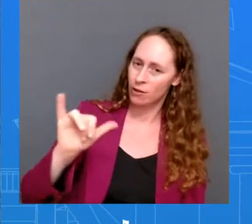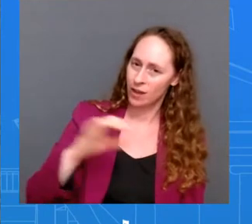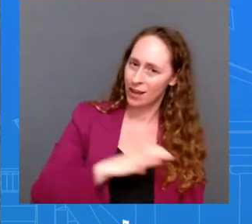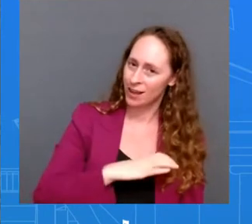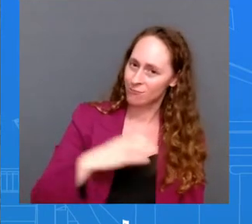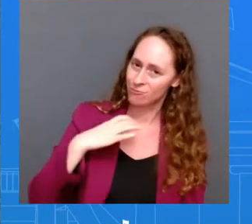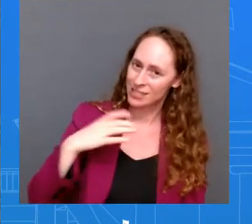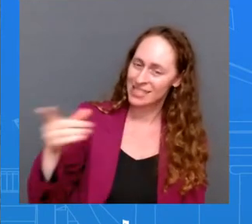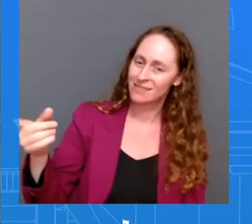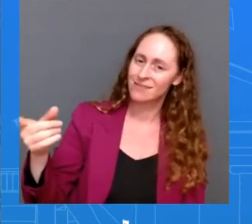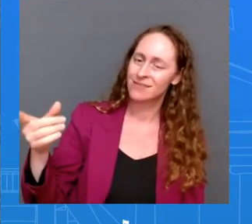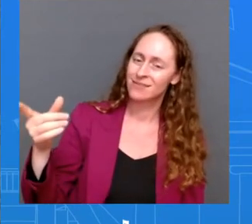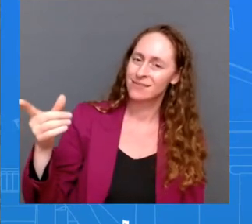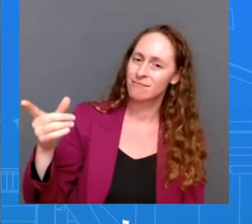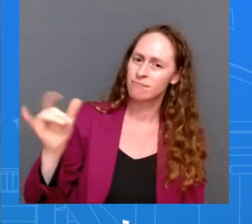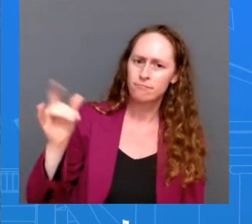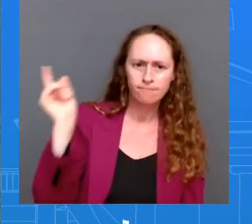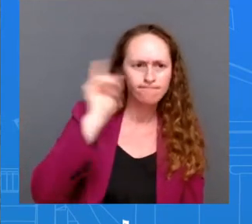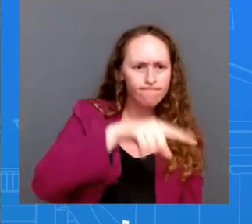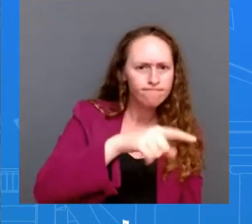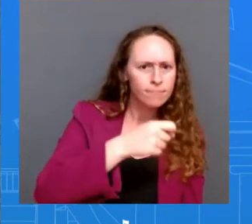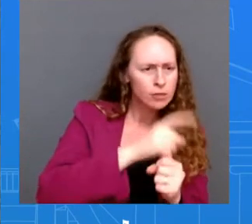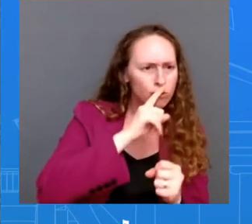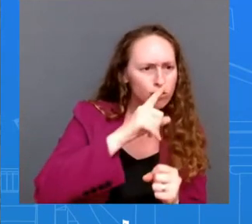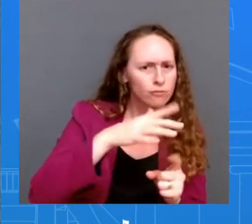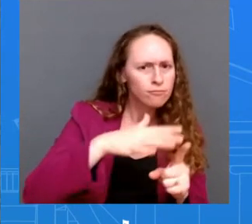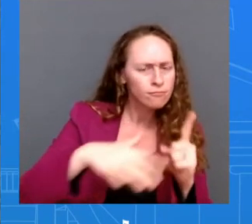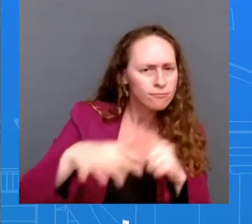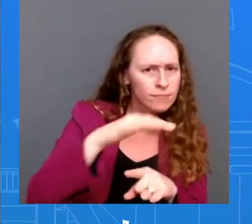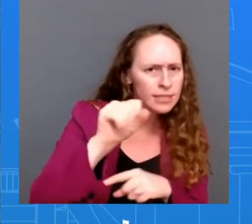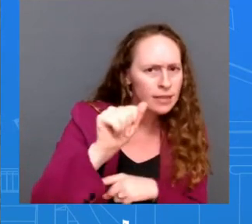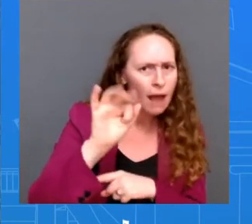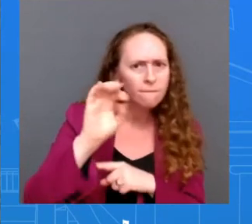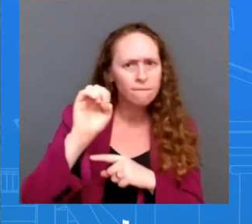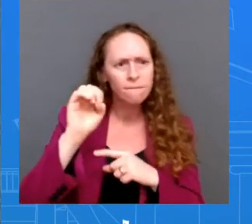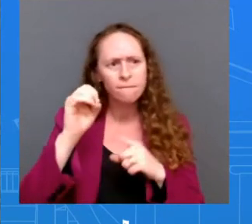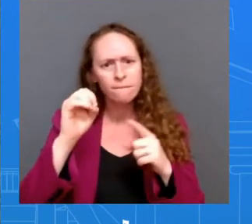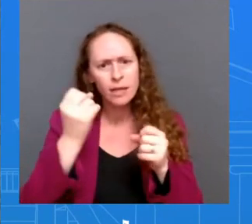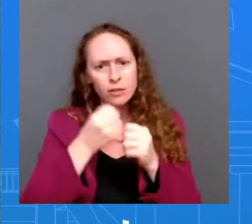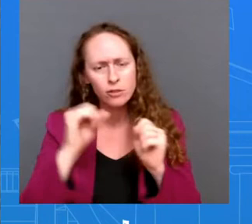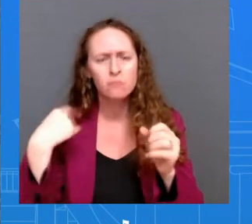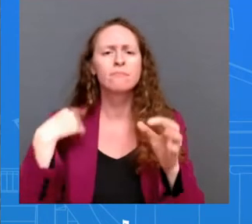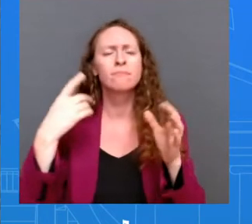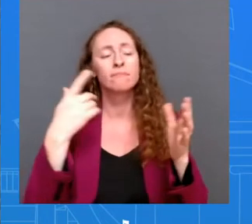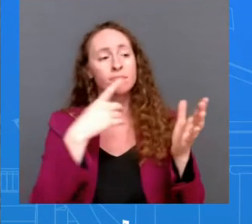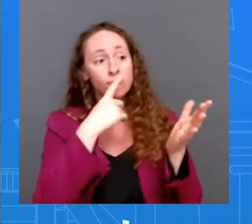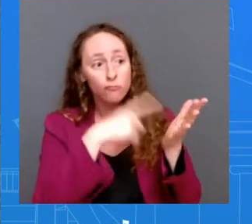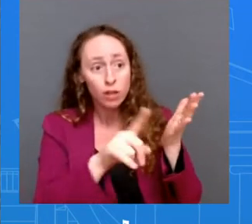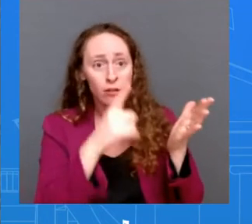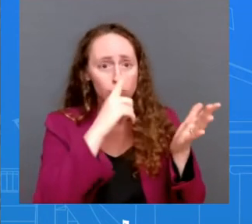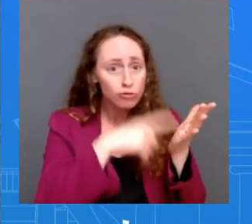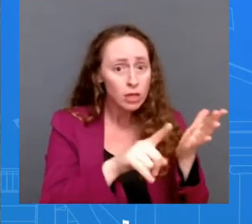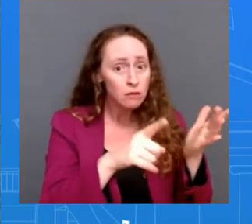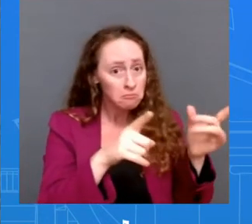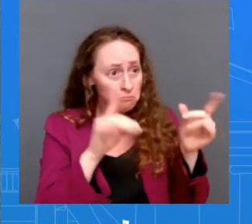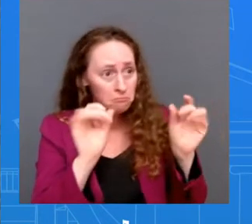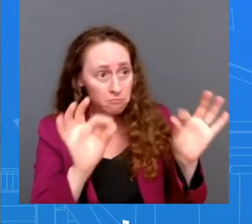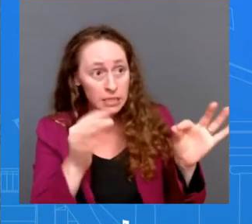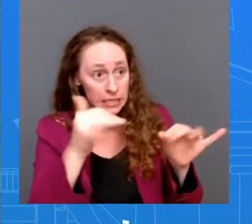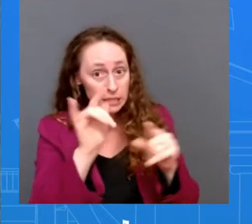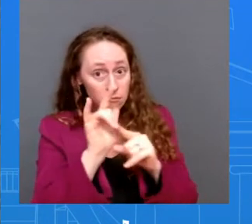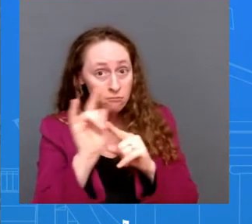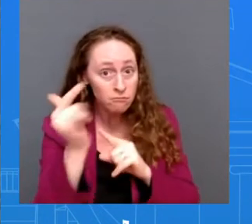that. We're still in touch with her staff. We're still responsible for making sure the rest of her trip is safe and secure. We'll let her talk about it when she gets